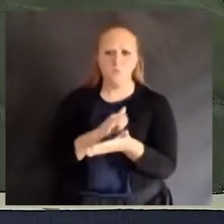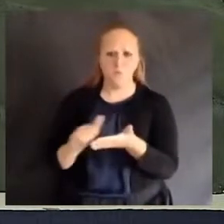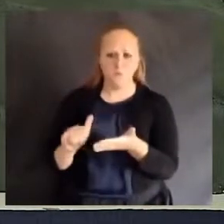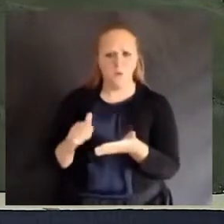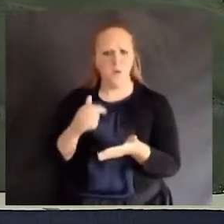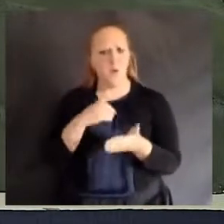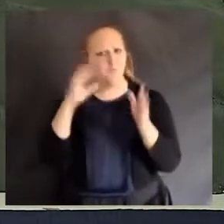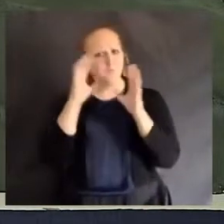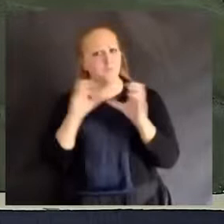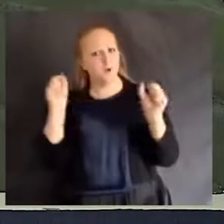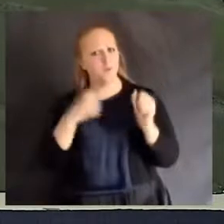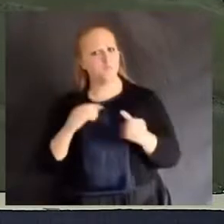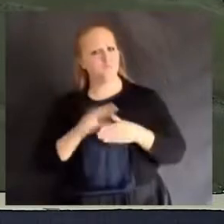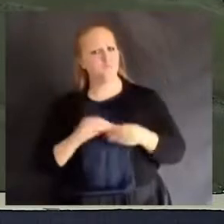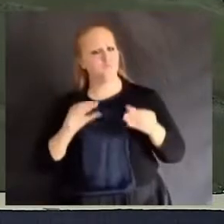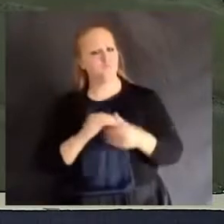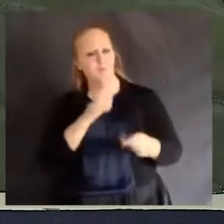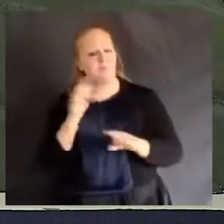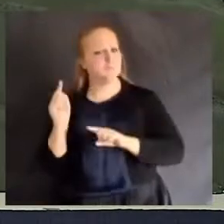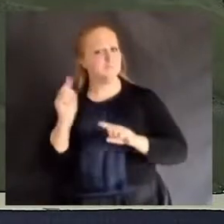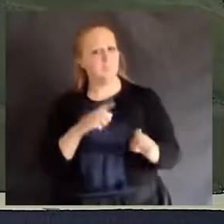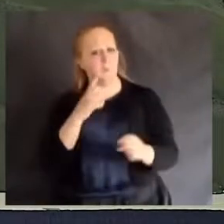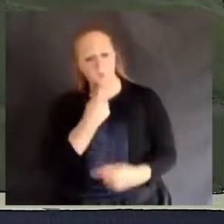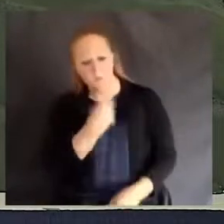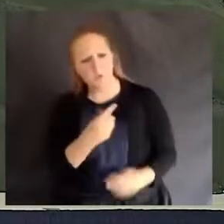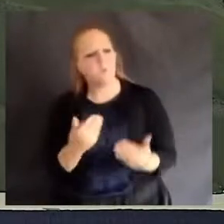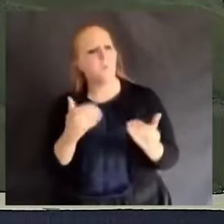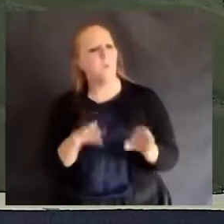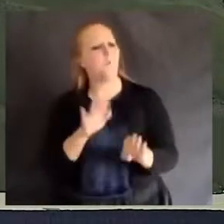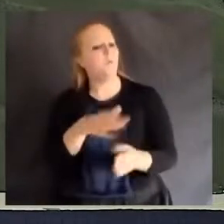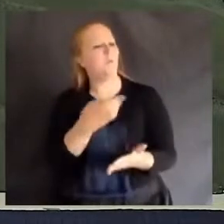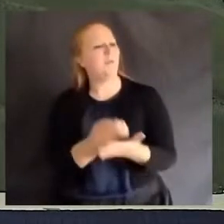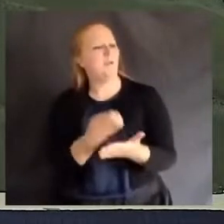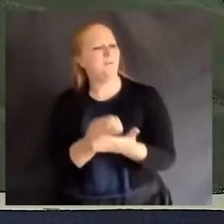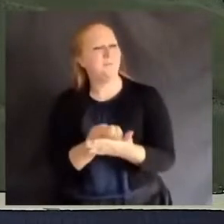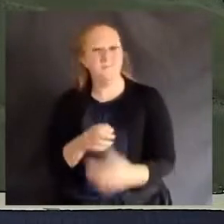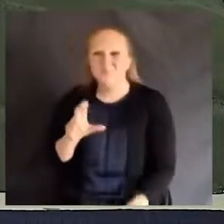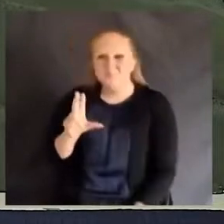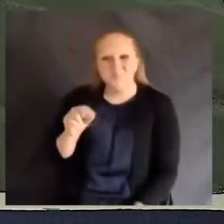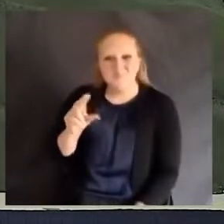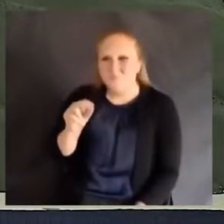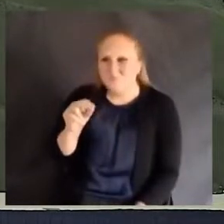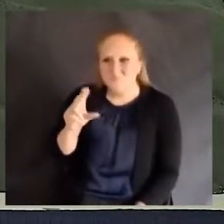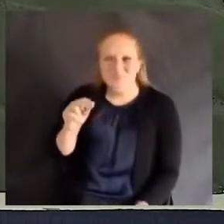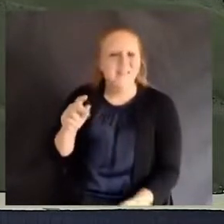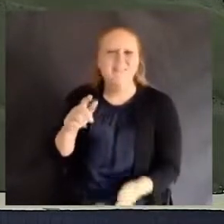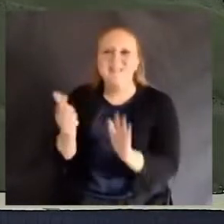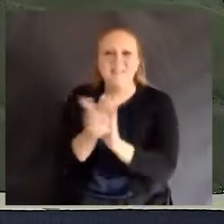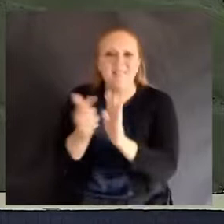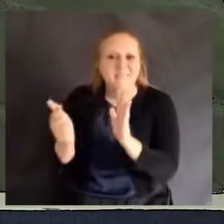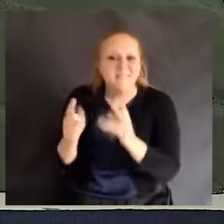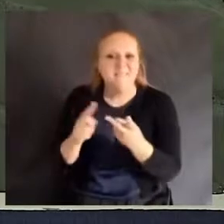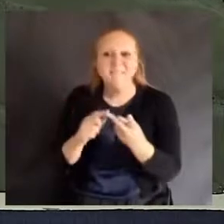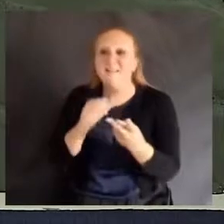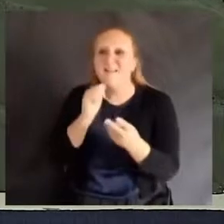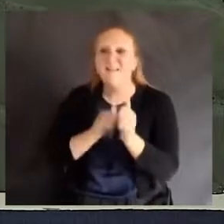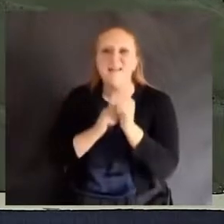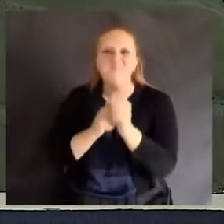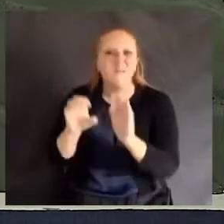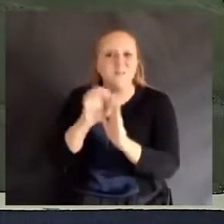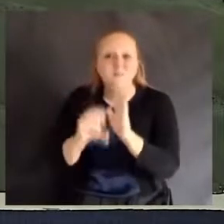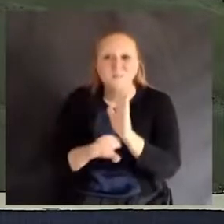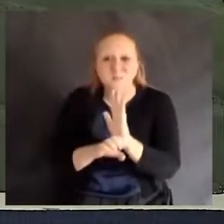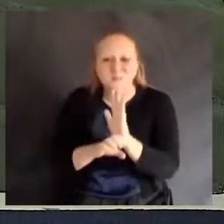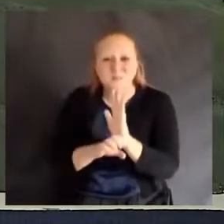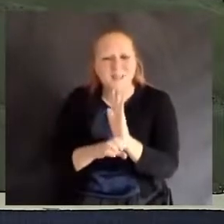the president. I'll tell you when the economy opens. Yeah, no. Doesn't work that way. It's not legal. It's not constitutional. And you're not